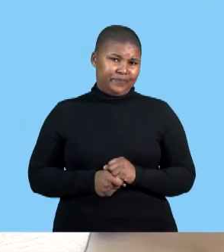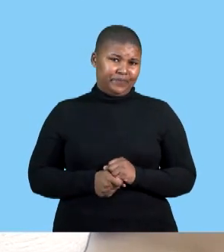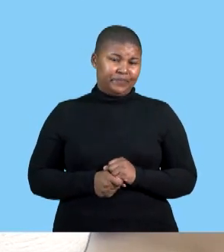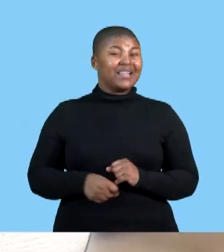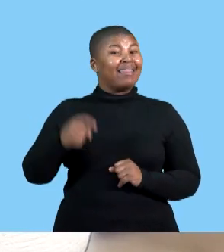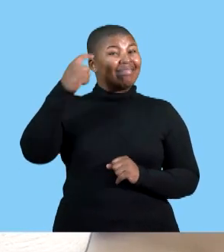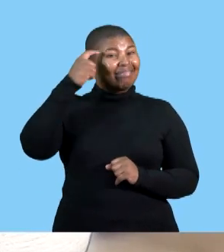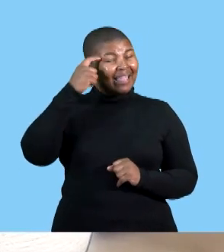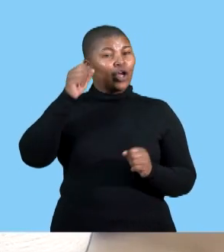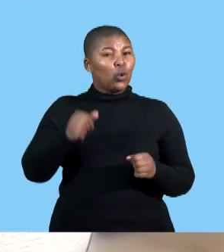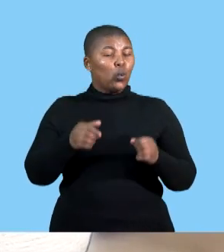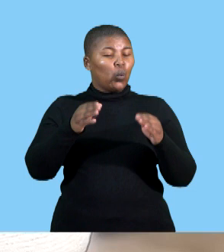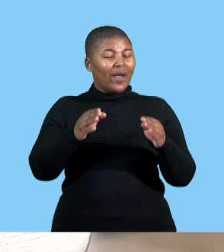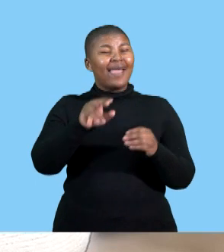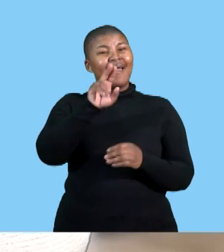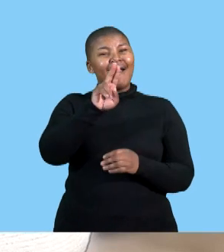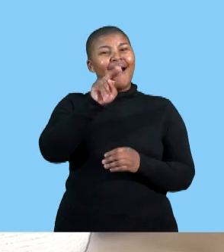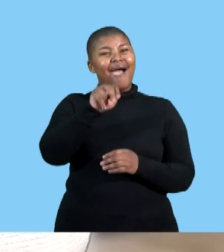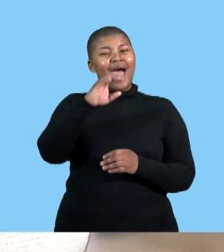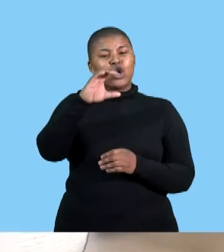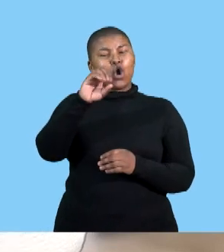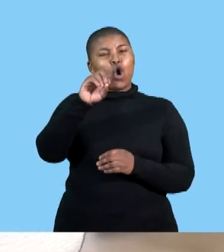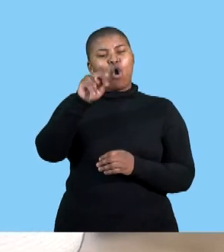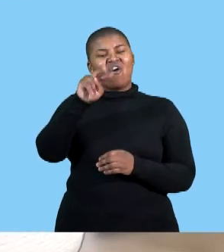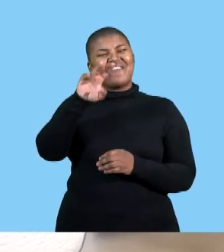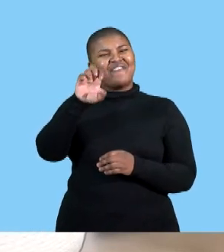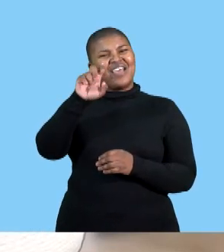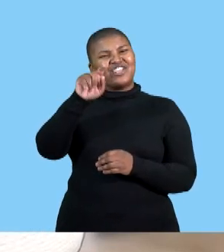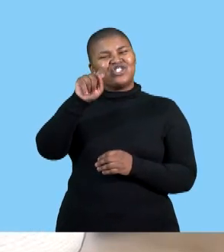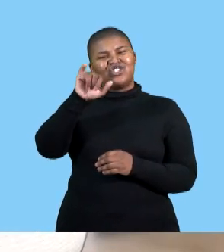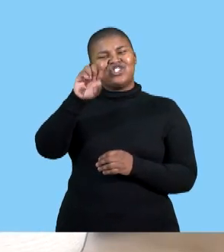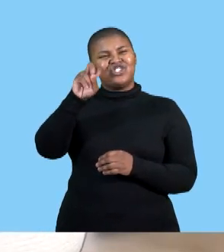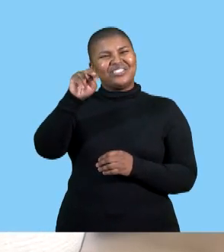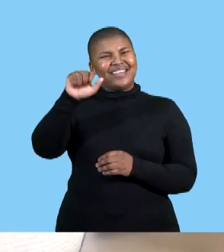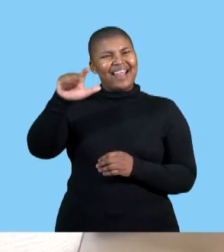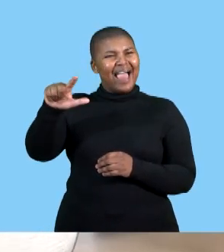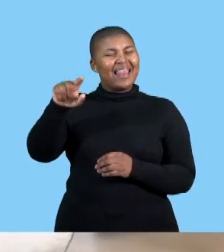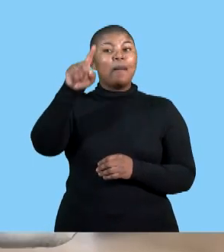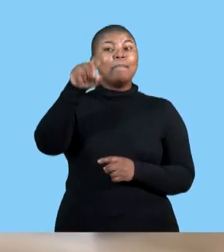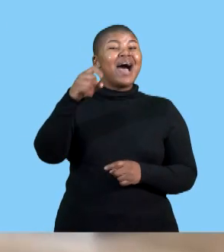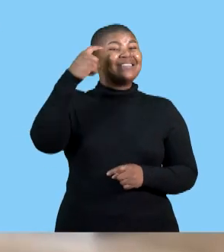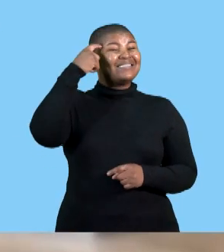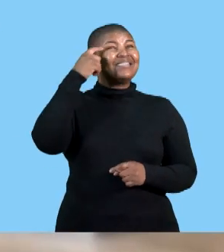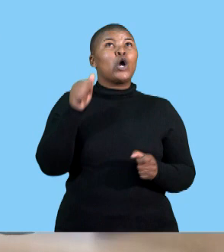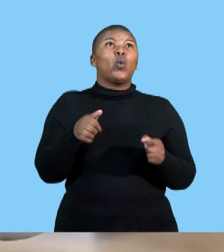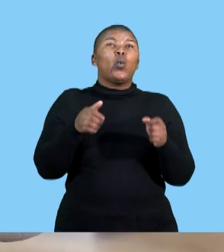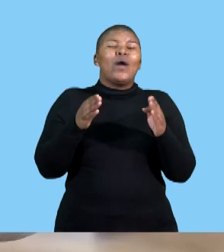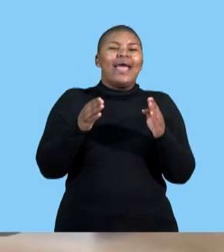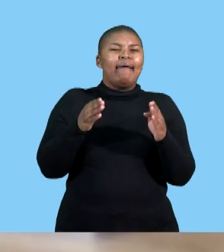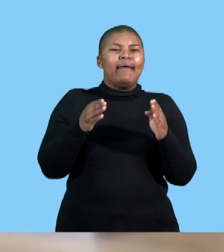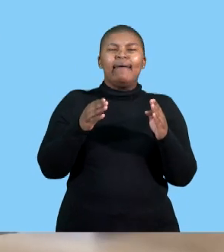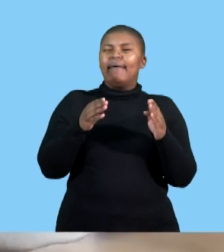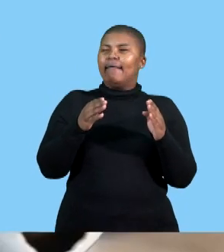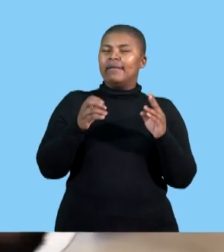is unconventional. The opposite of unconventional is conventional. So thinking in a way that